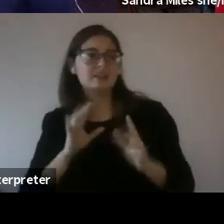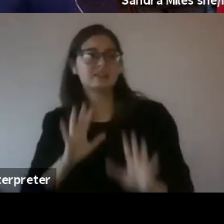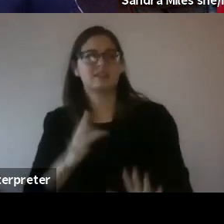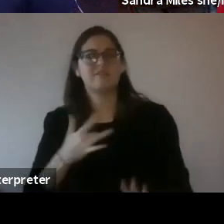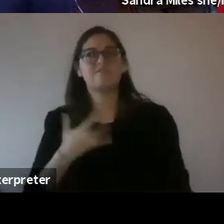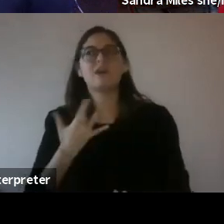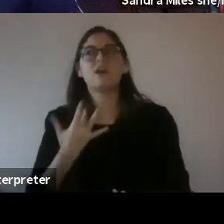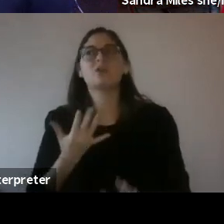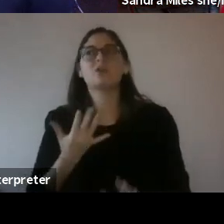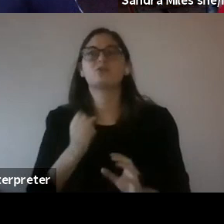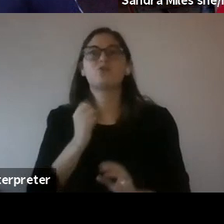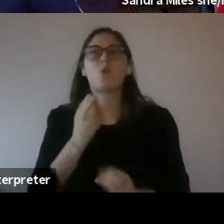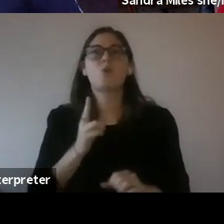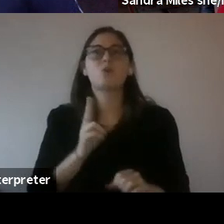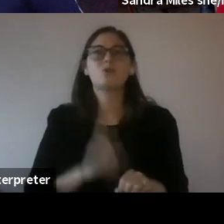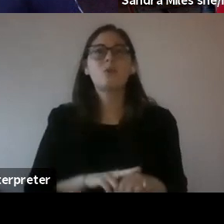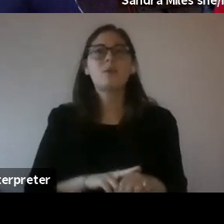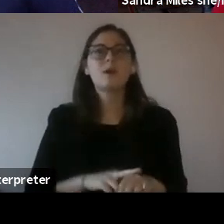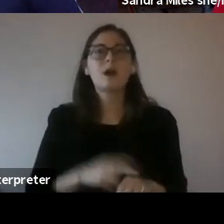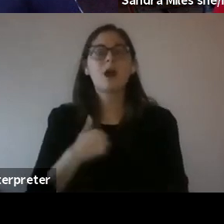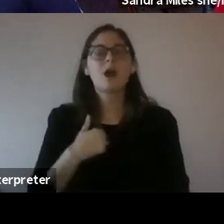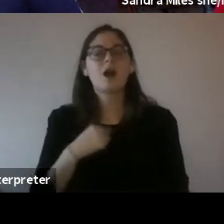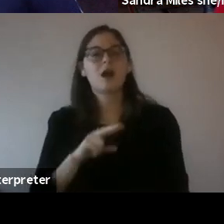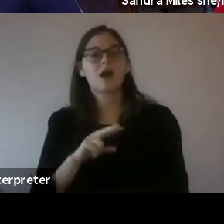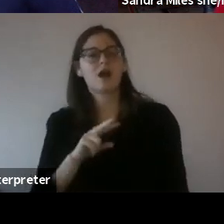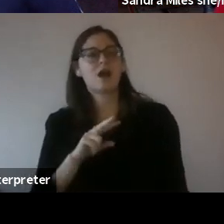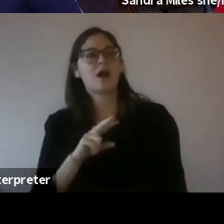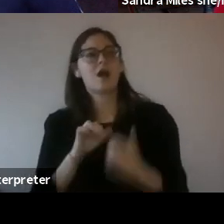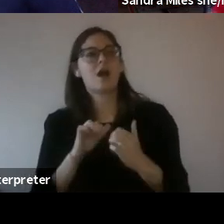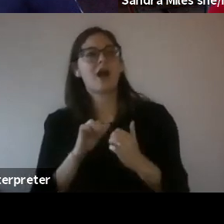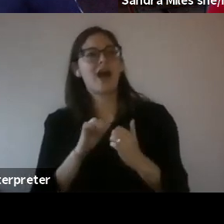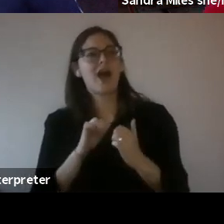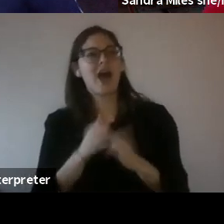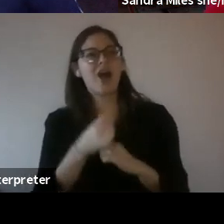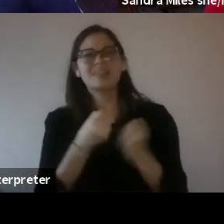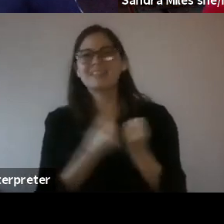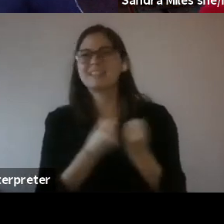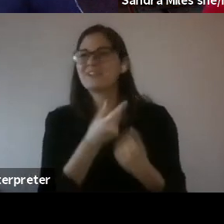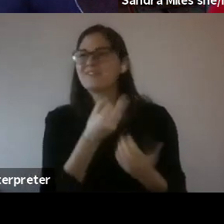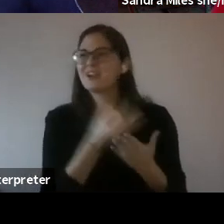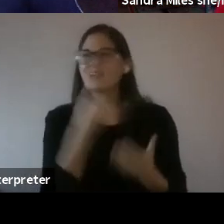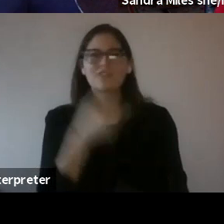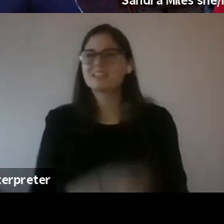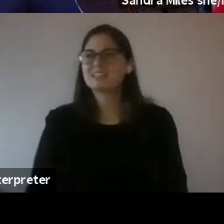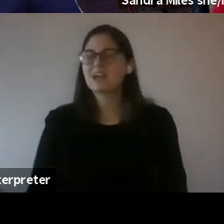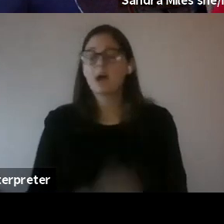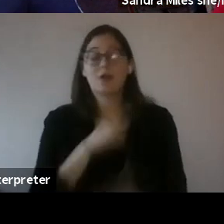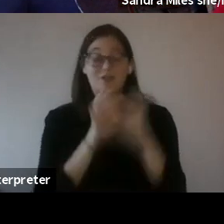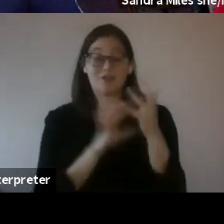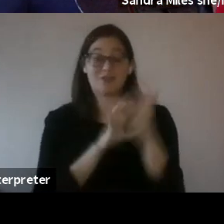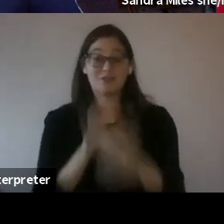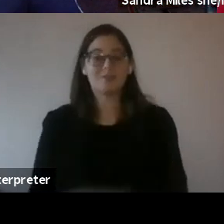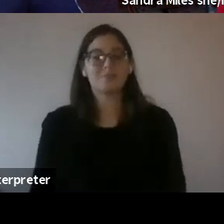so normal that I was just like, well, how did this get funded? I was so confused. But I